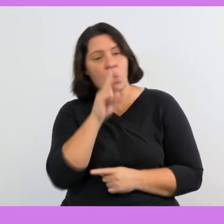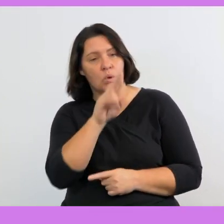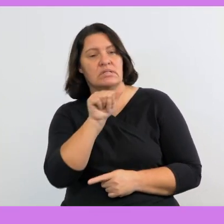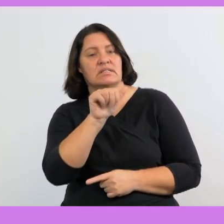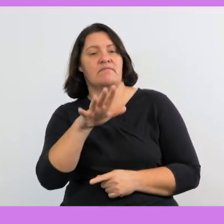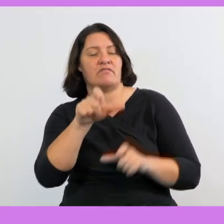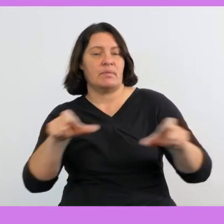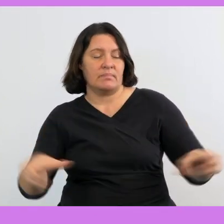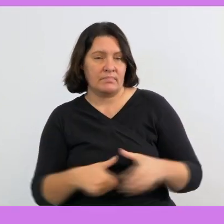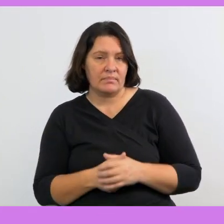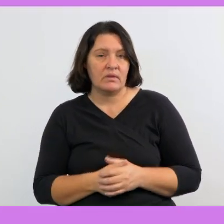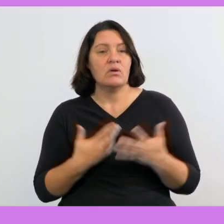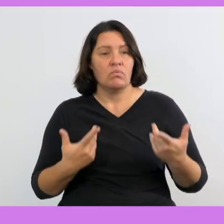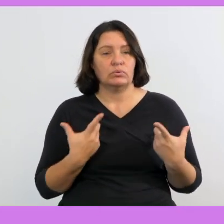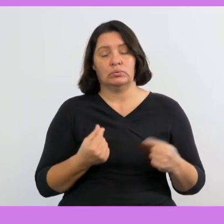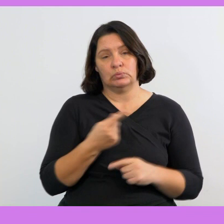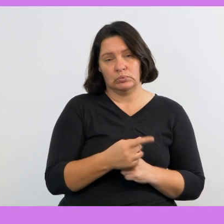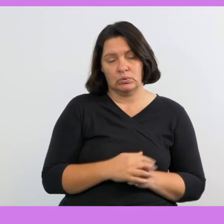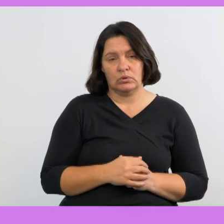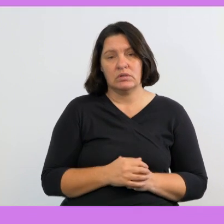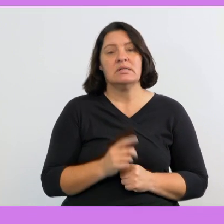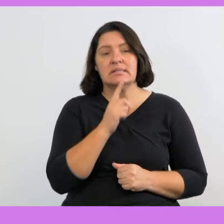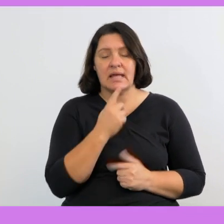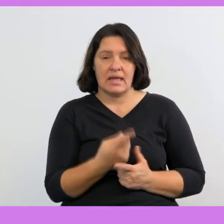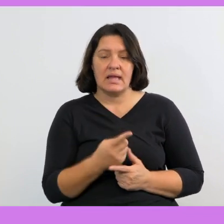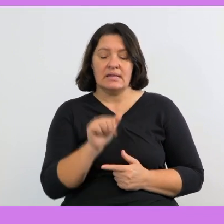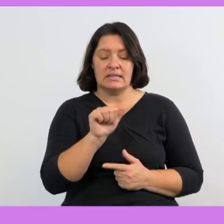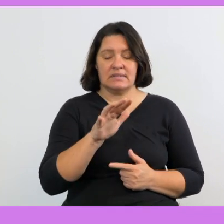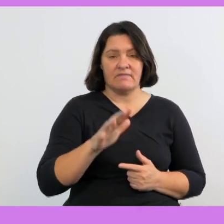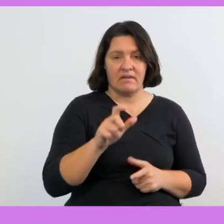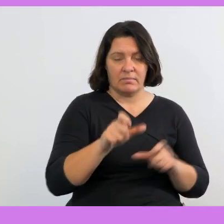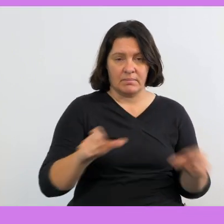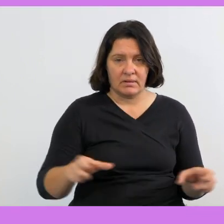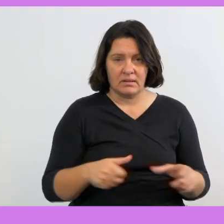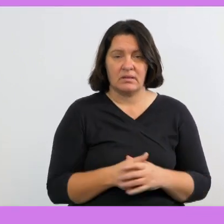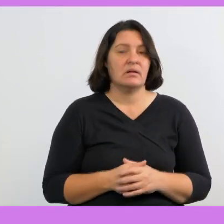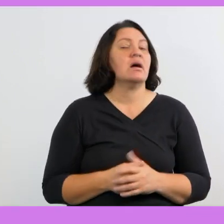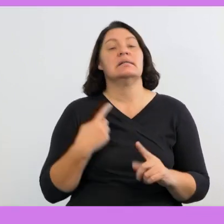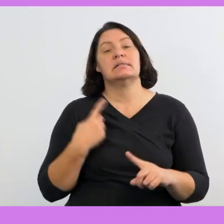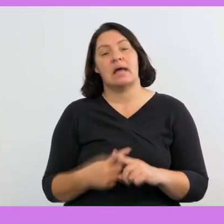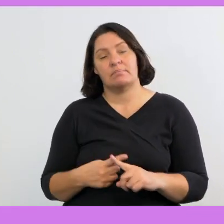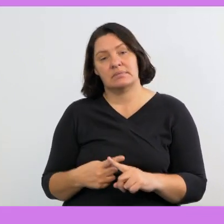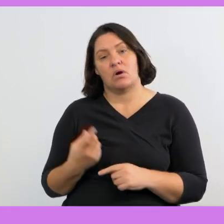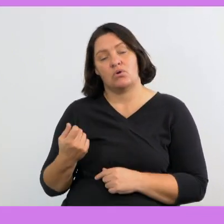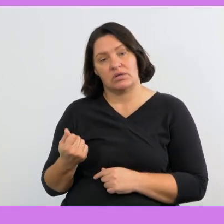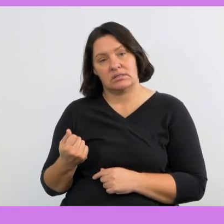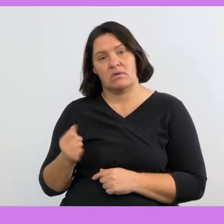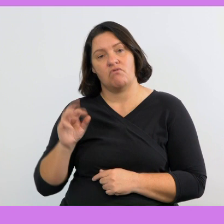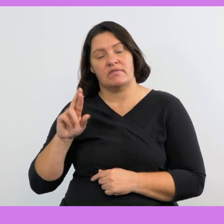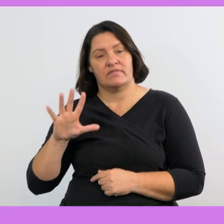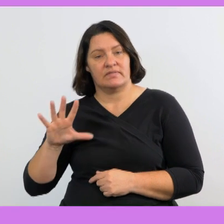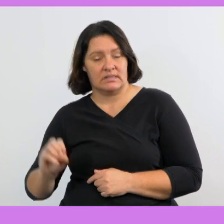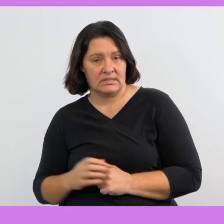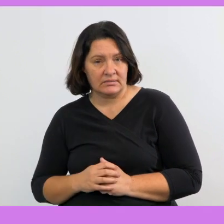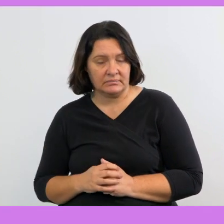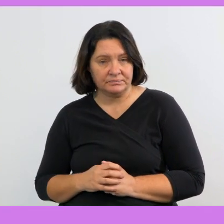going to do it here so you can see. So I'm going to say the 65 people multiply by the cost of 50 rand. Just do